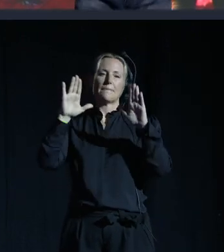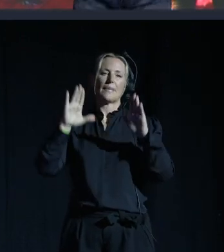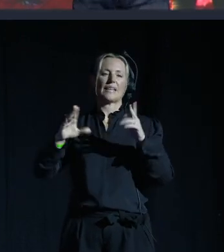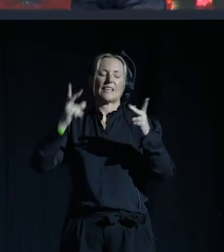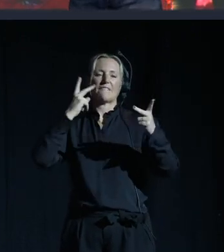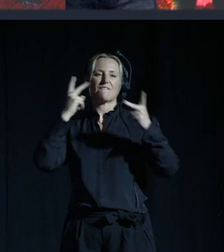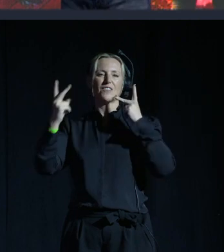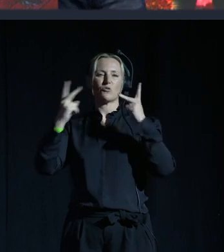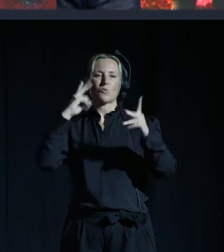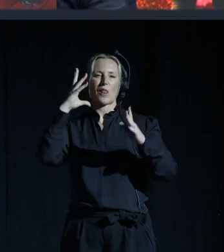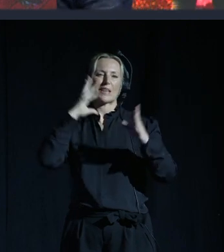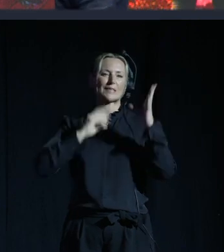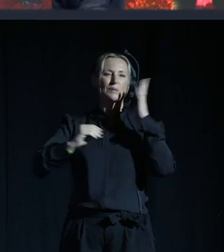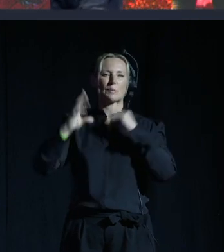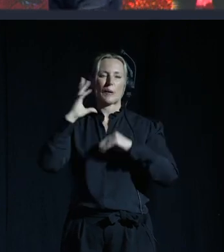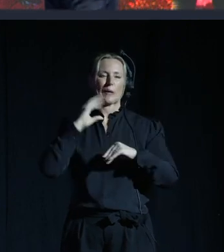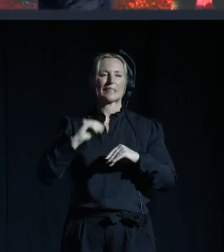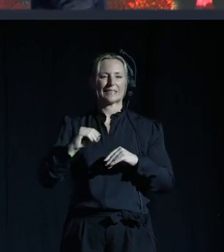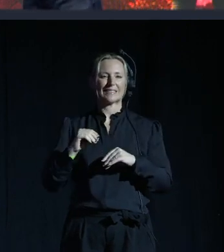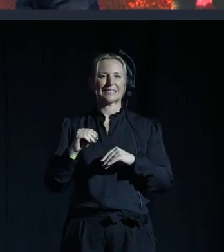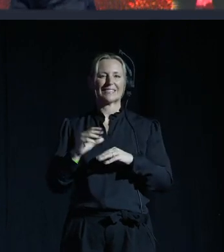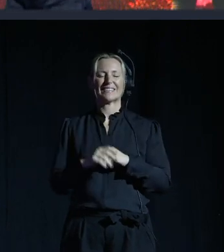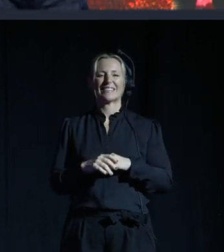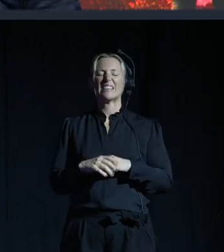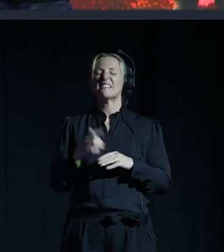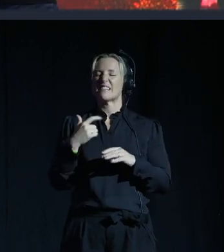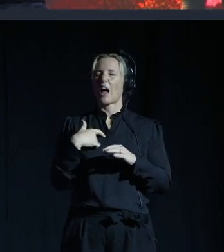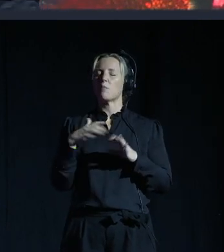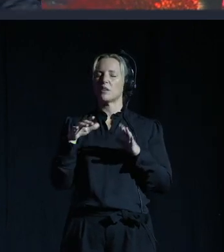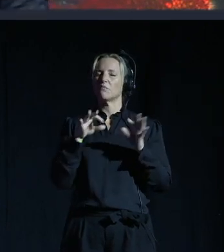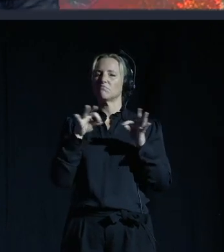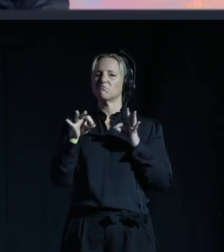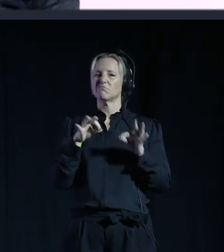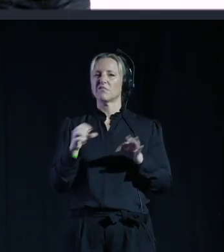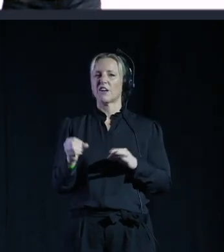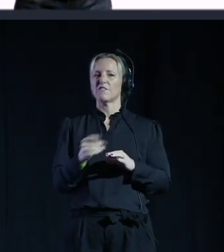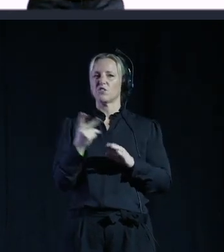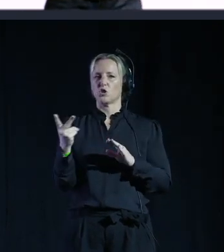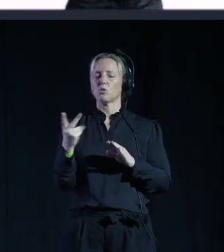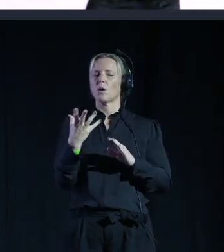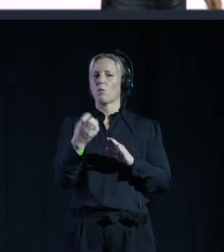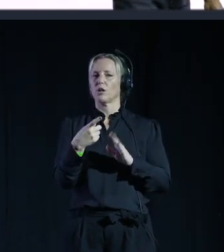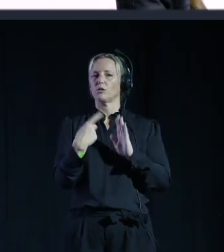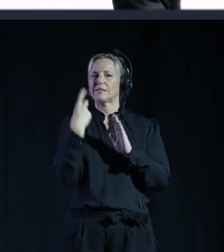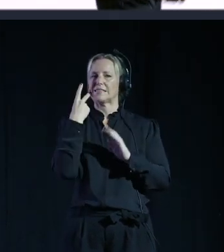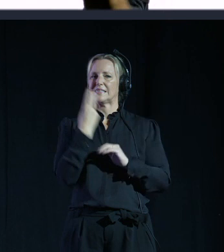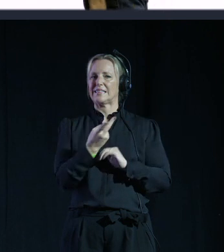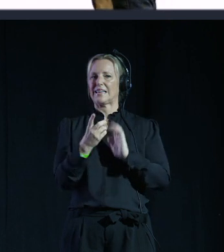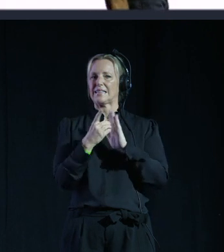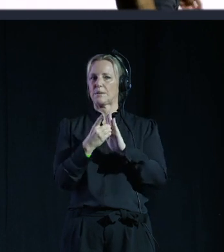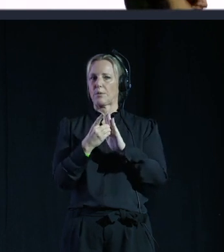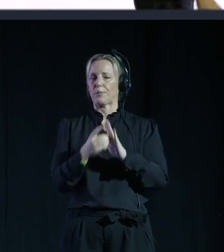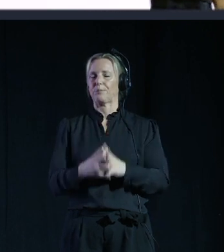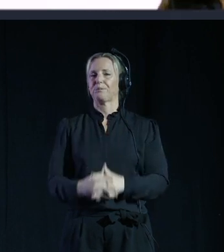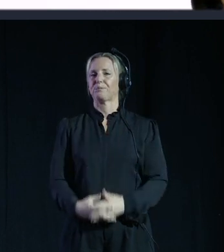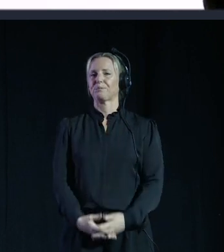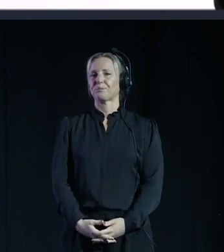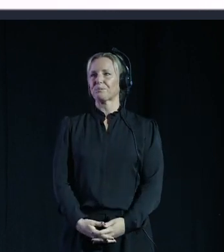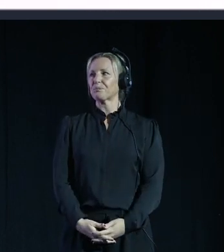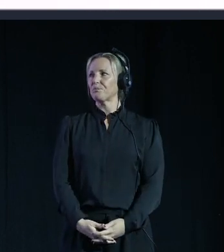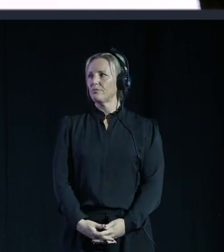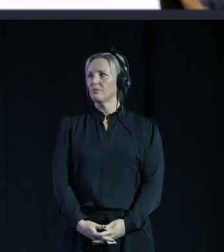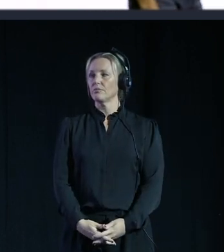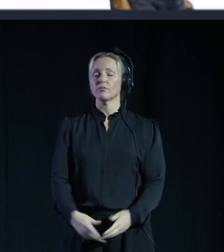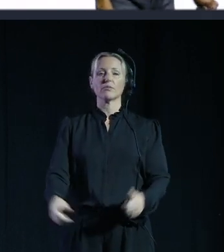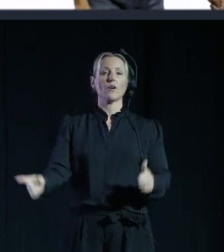experience for exploring this. So I'm going to walk you through some of the features, and we're going to take a look at a demo. So first